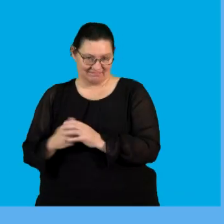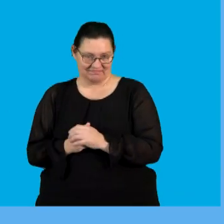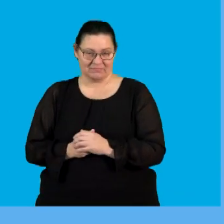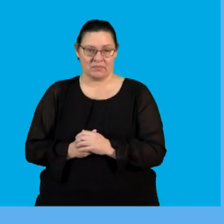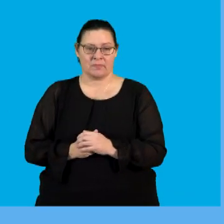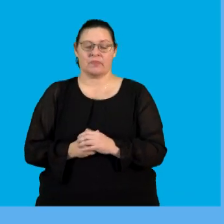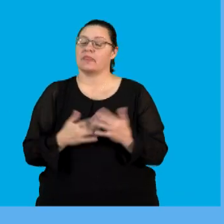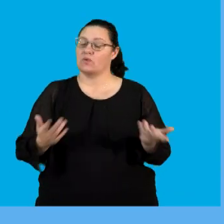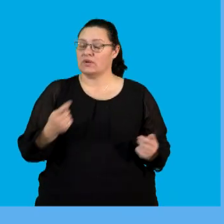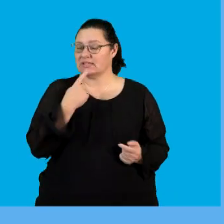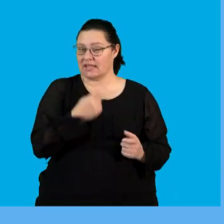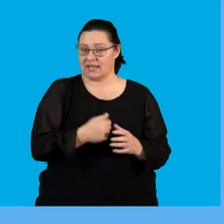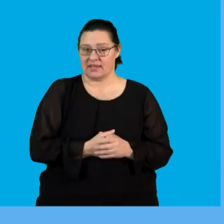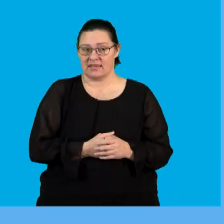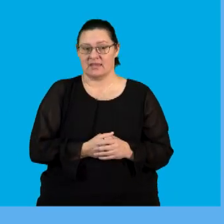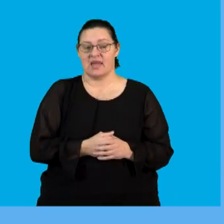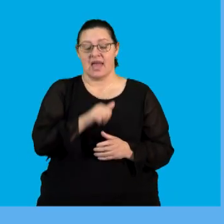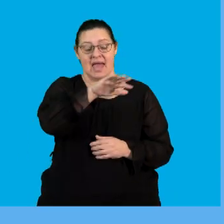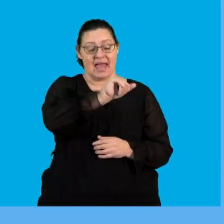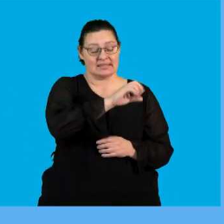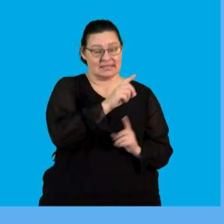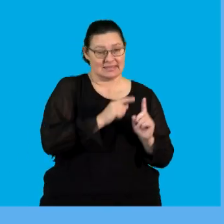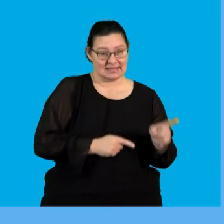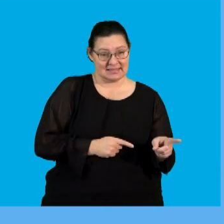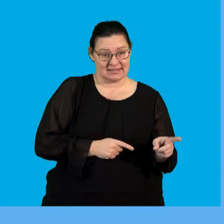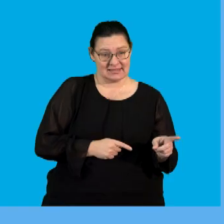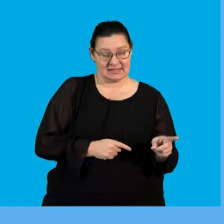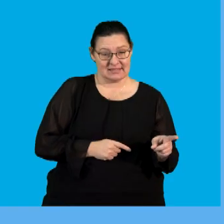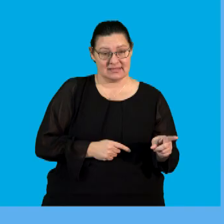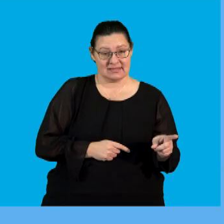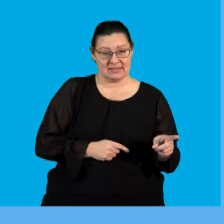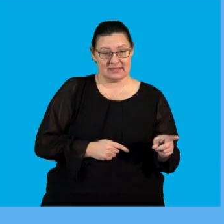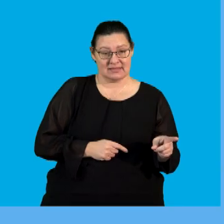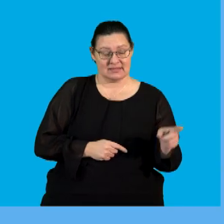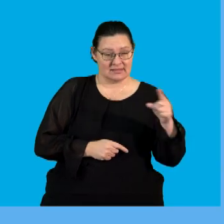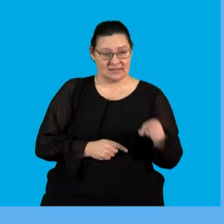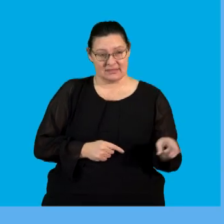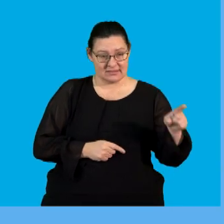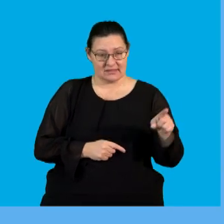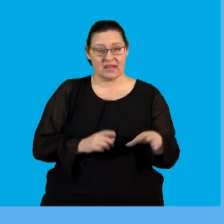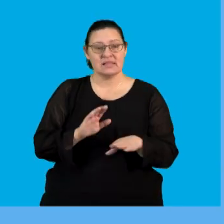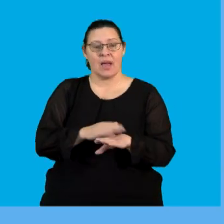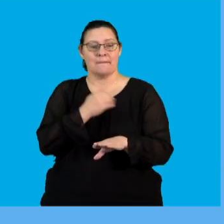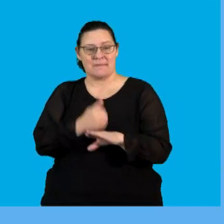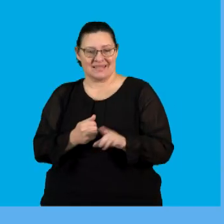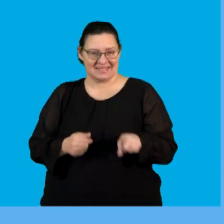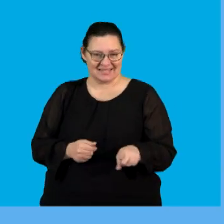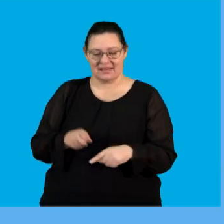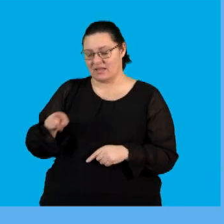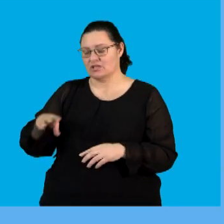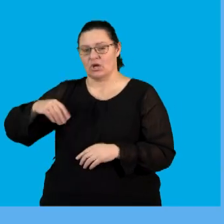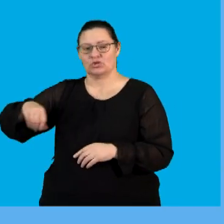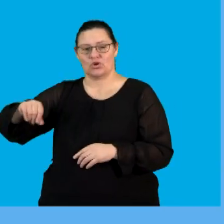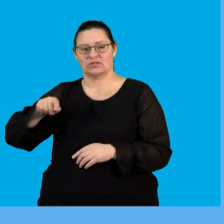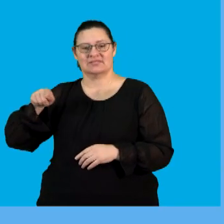us salt and water. So therefore, we're saying that the acid, which is this is our base, and that's